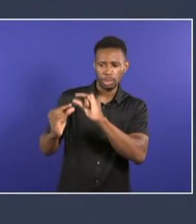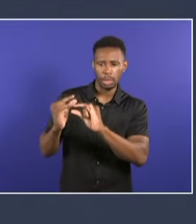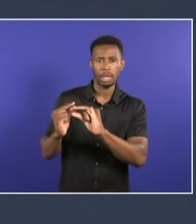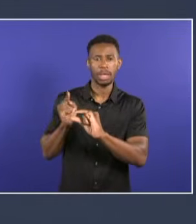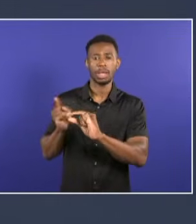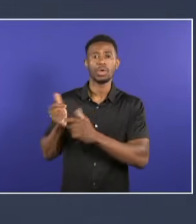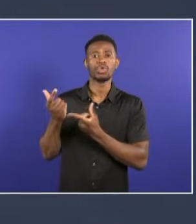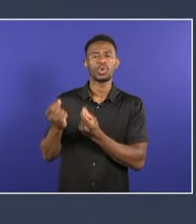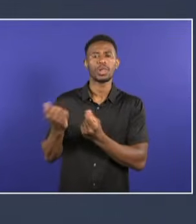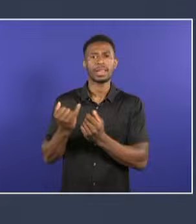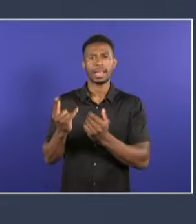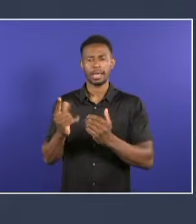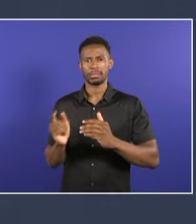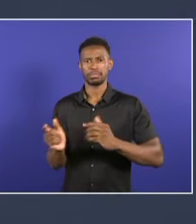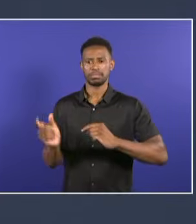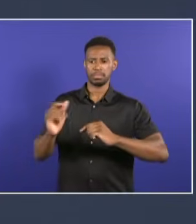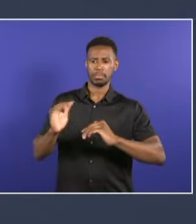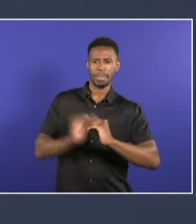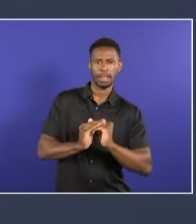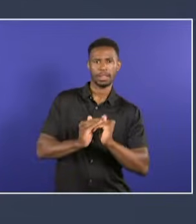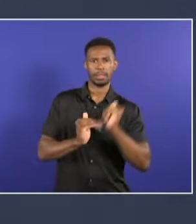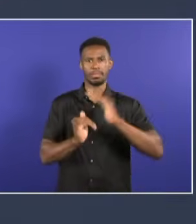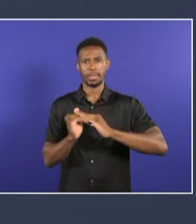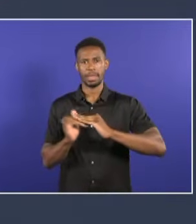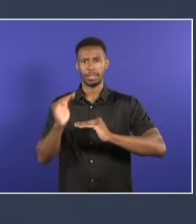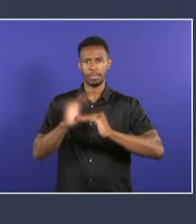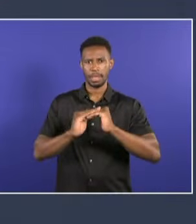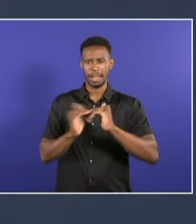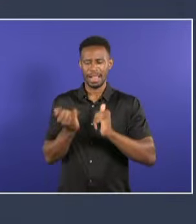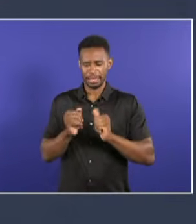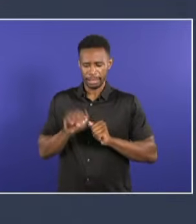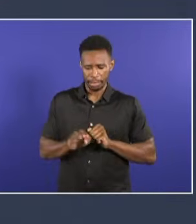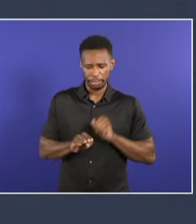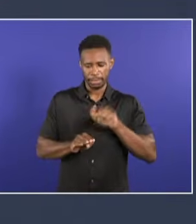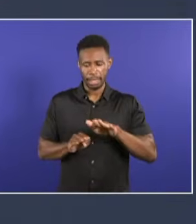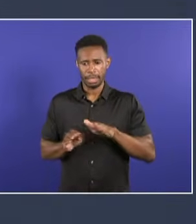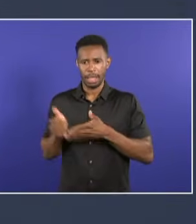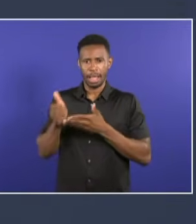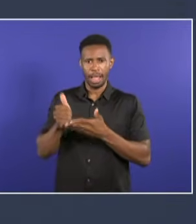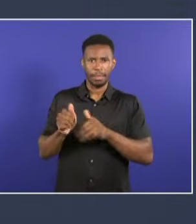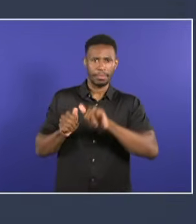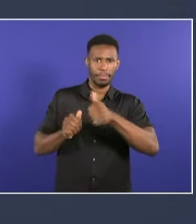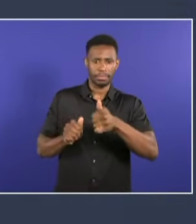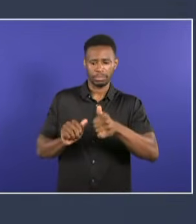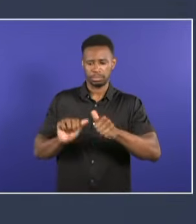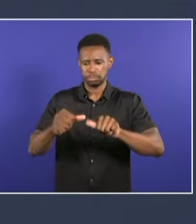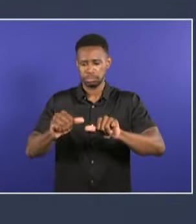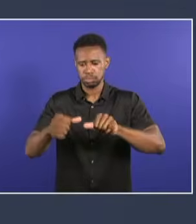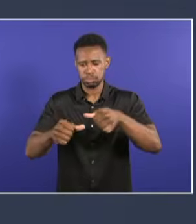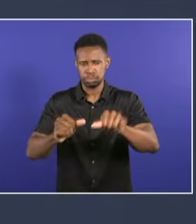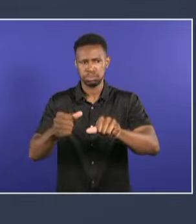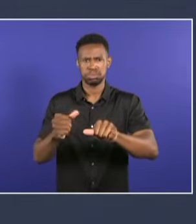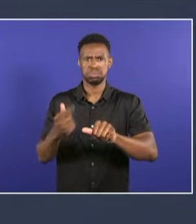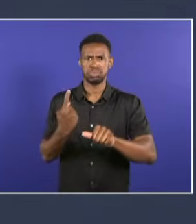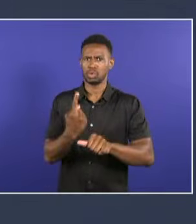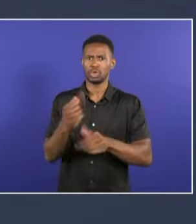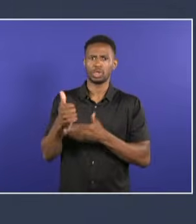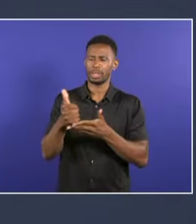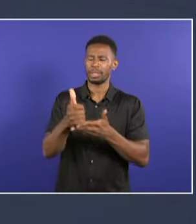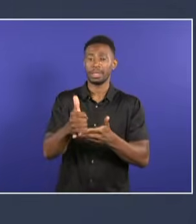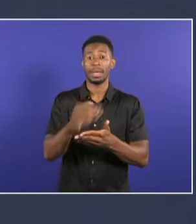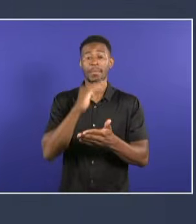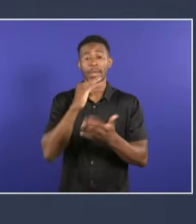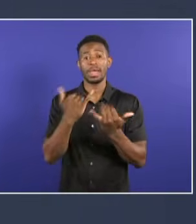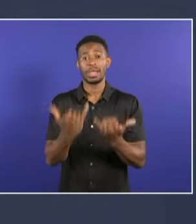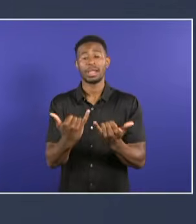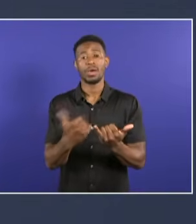generation deserves our gratitude. And I want us to take a moment now to honor all of our former